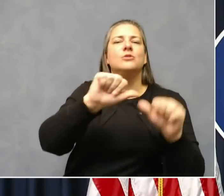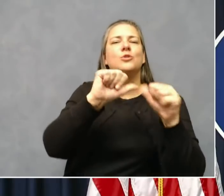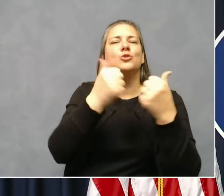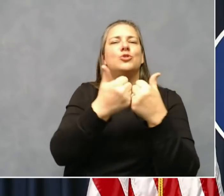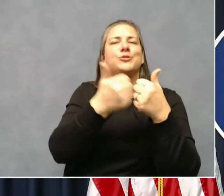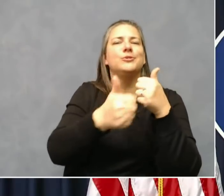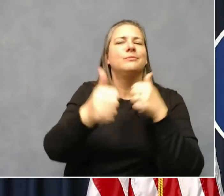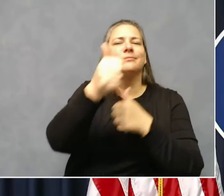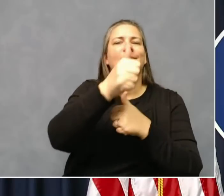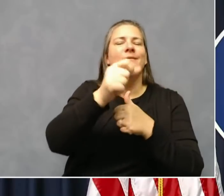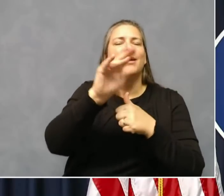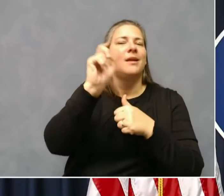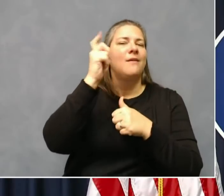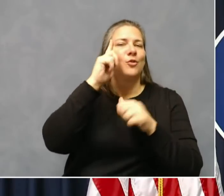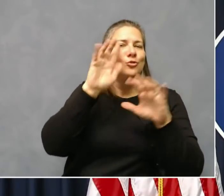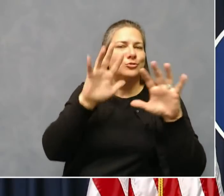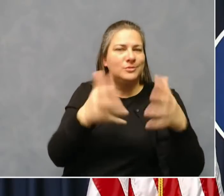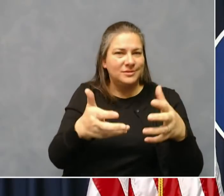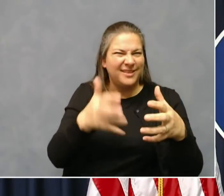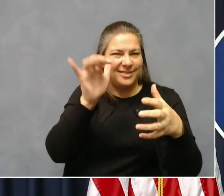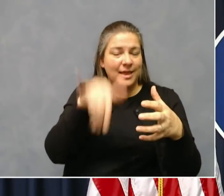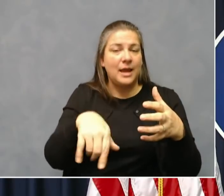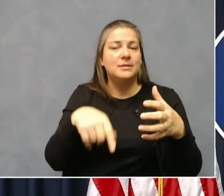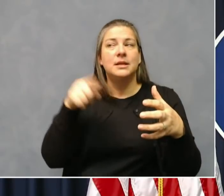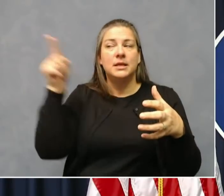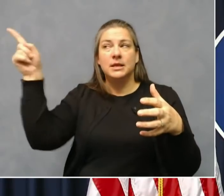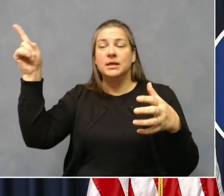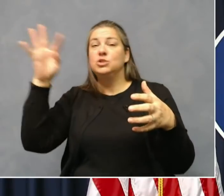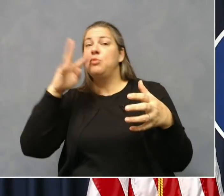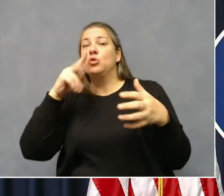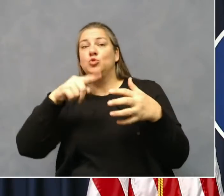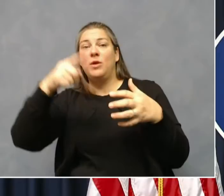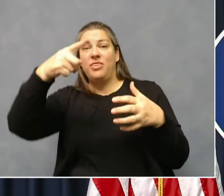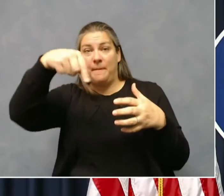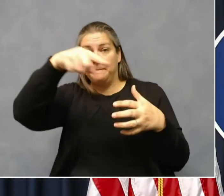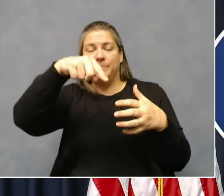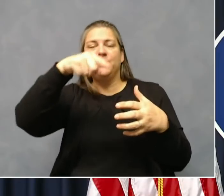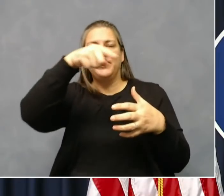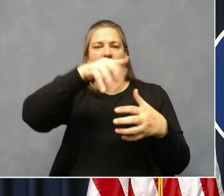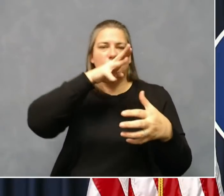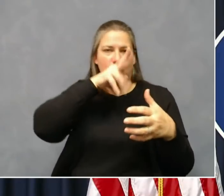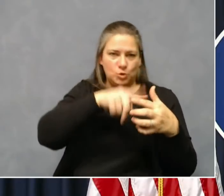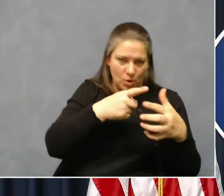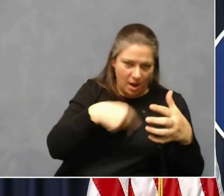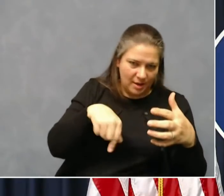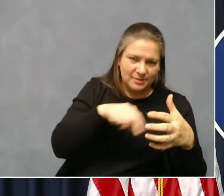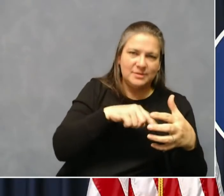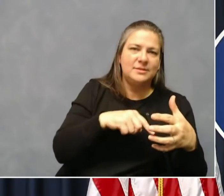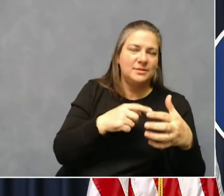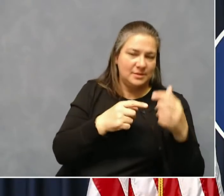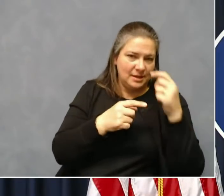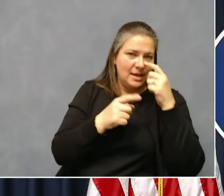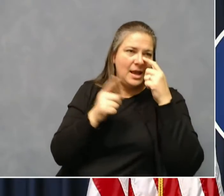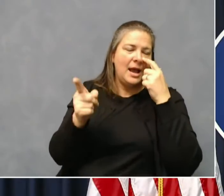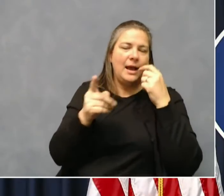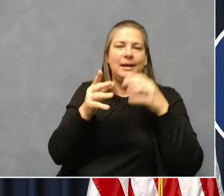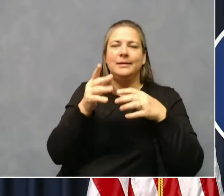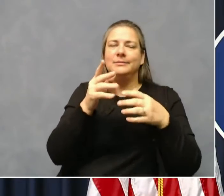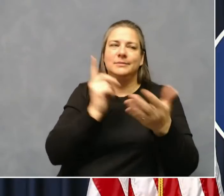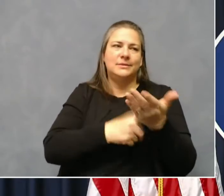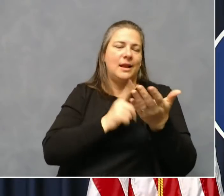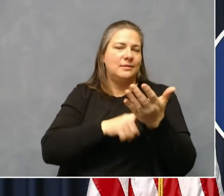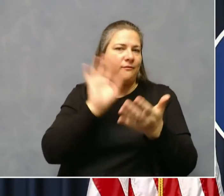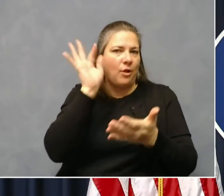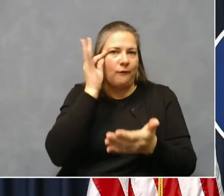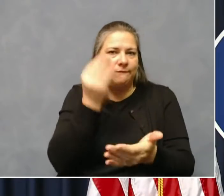did carry the most important messages, certainly from us in Kentucky, dealing with the vaccine, dealing with federal funding, and the